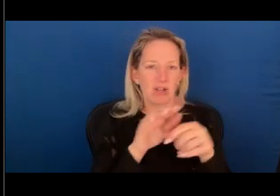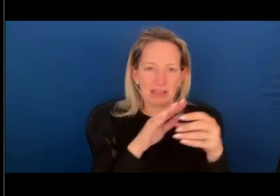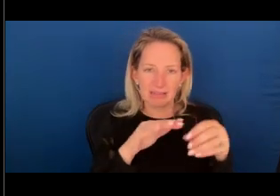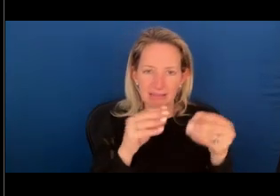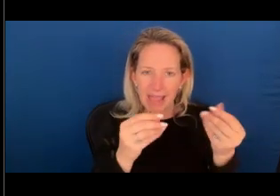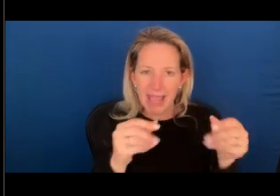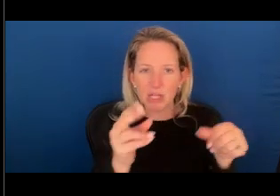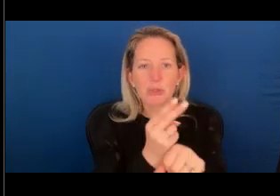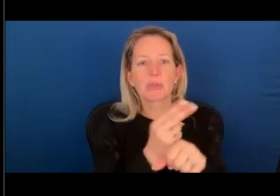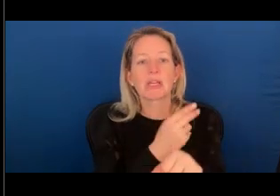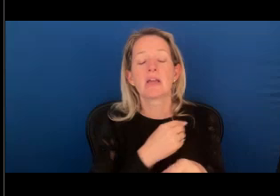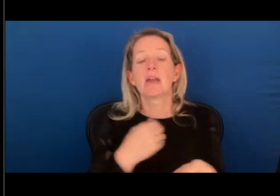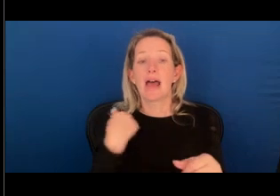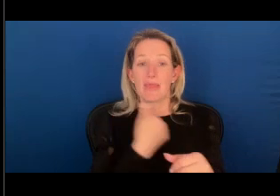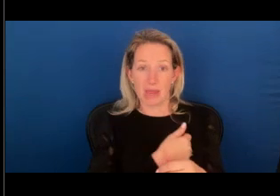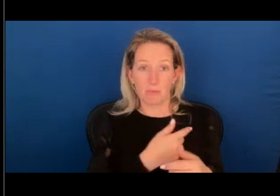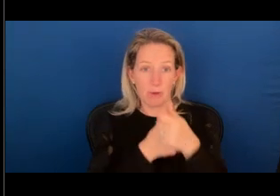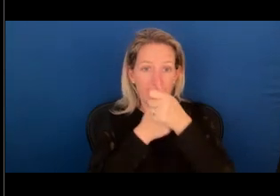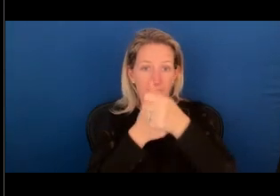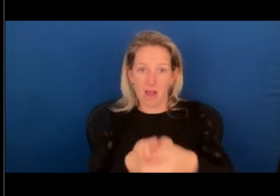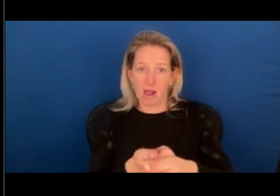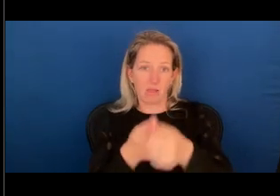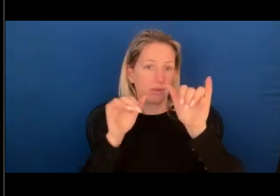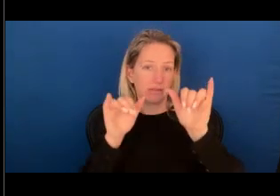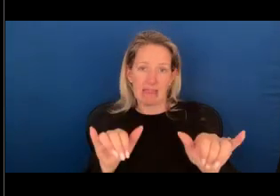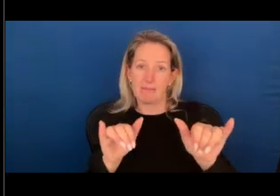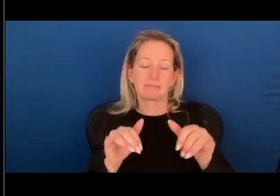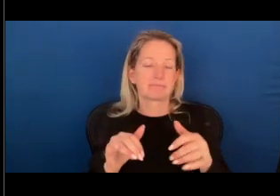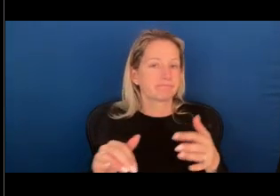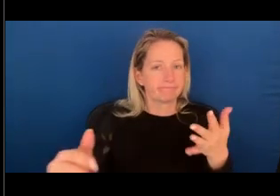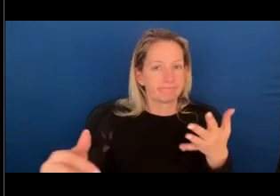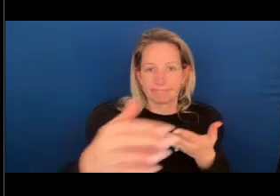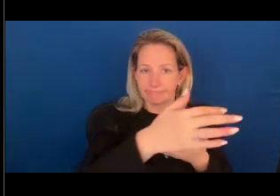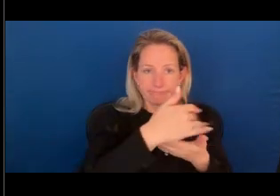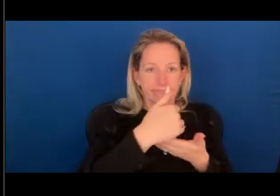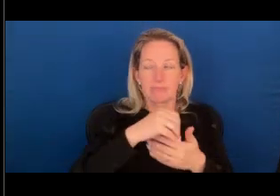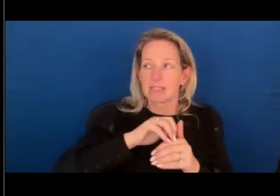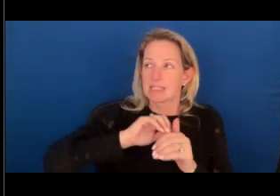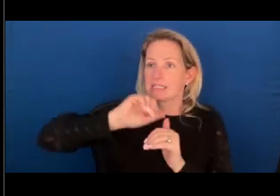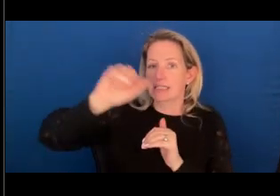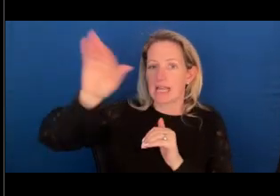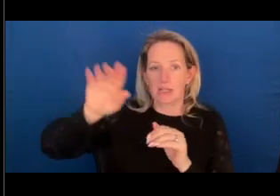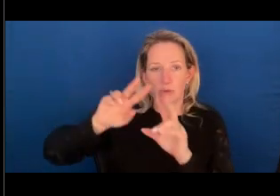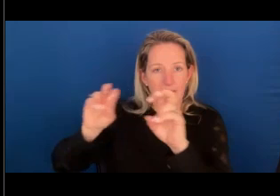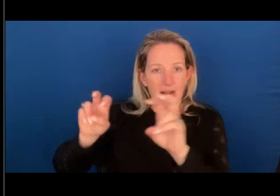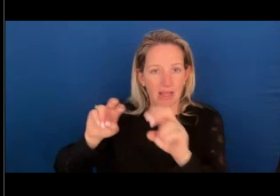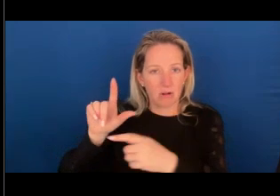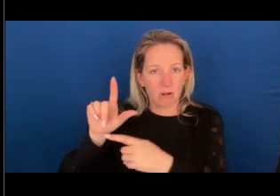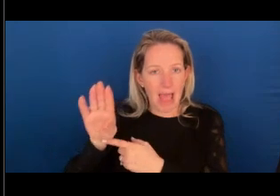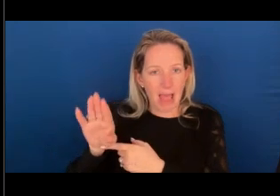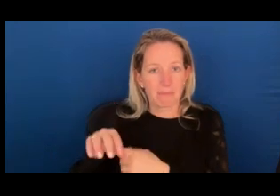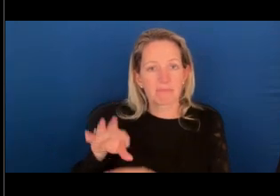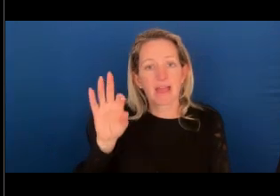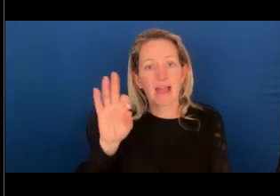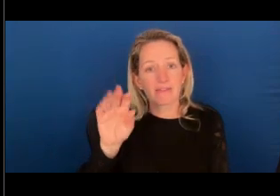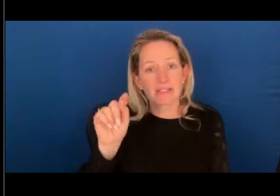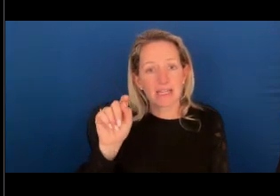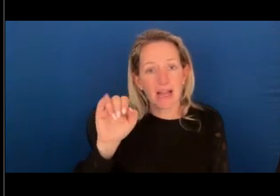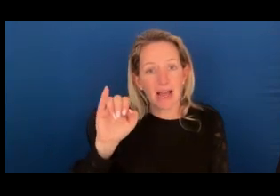Then we send them, we follow the traditional way. If we send them to our analytical lab, they do both FTIR,